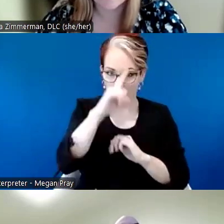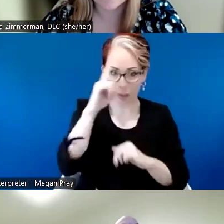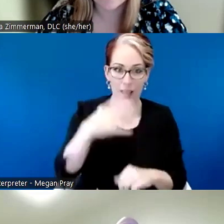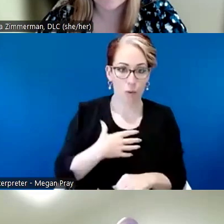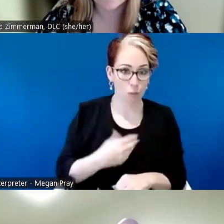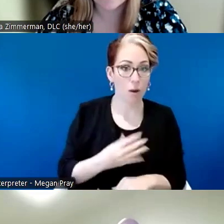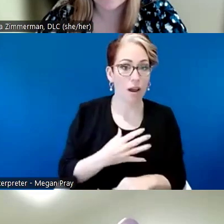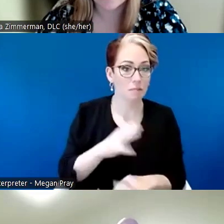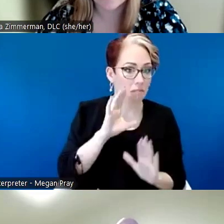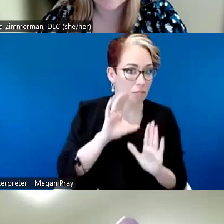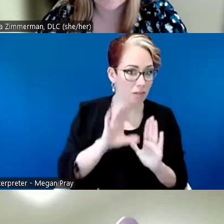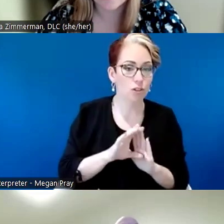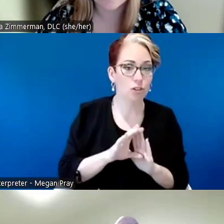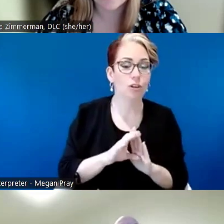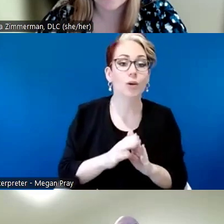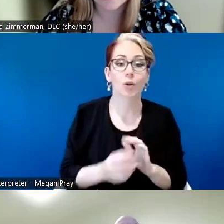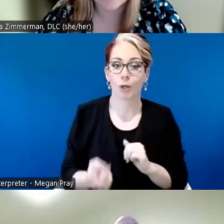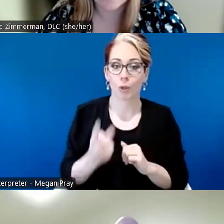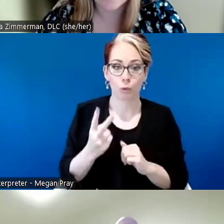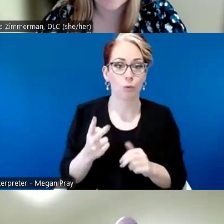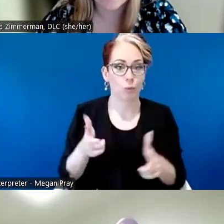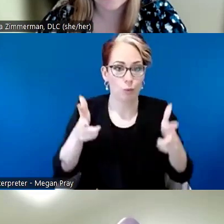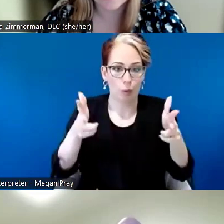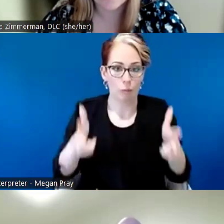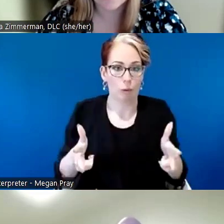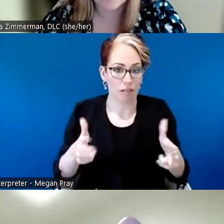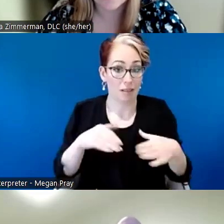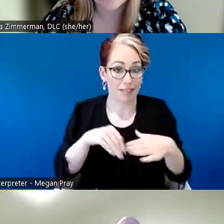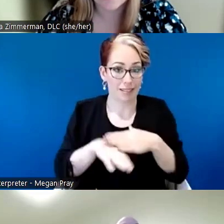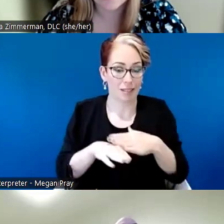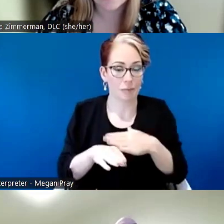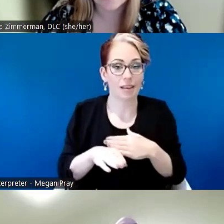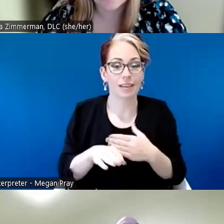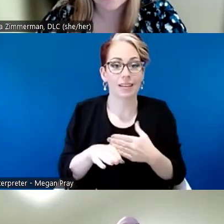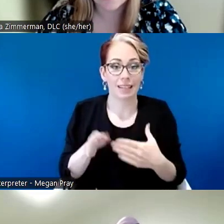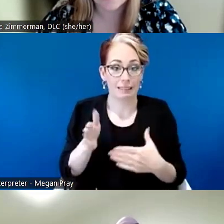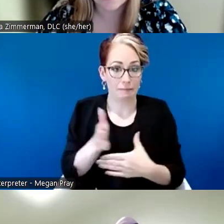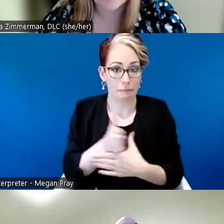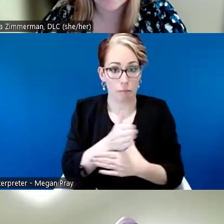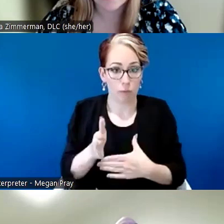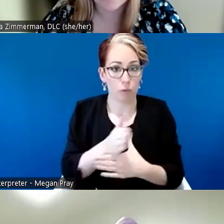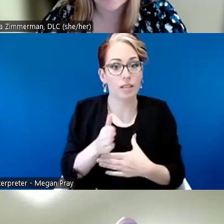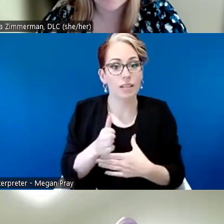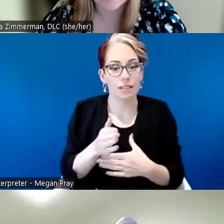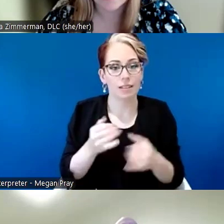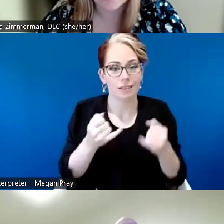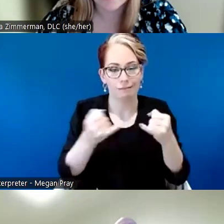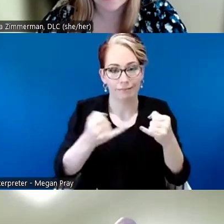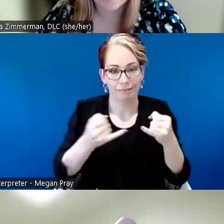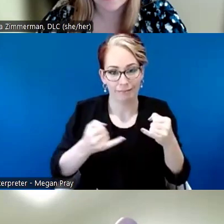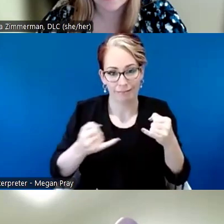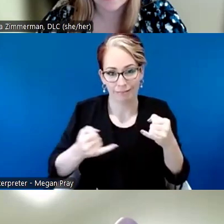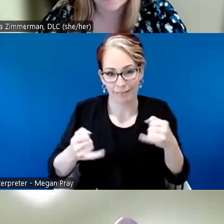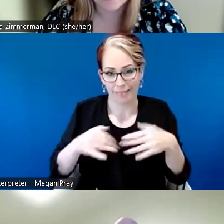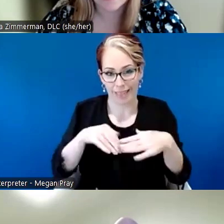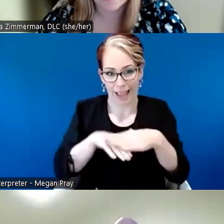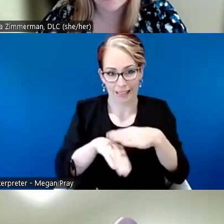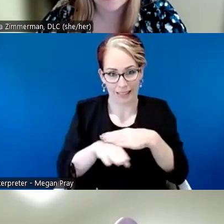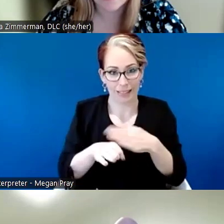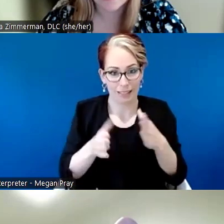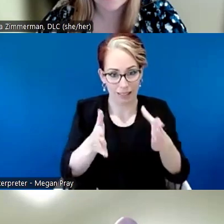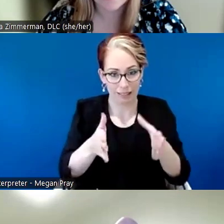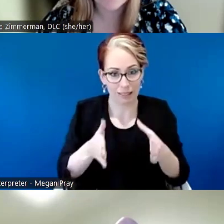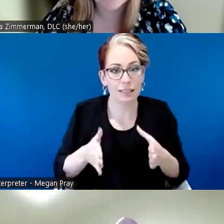2 accessible parking spaces with an access aisle in between. That both